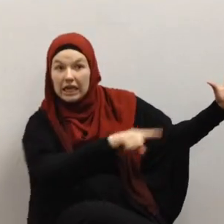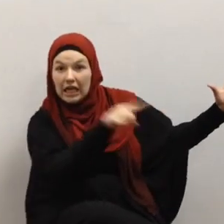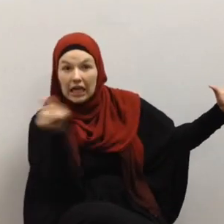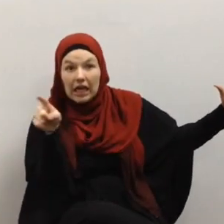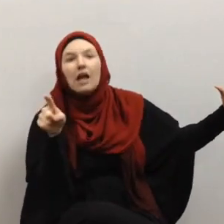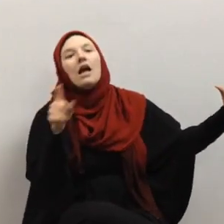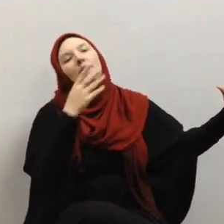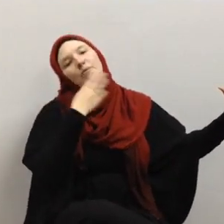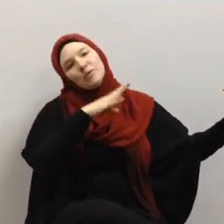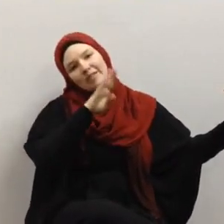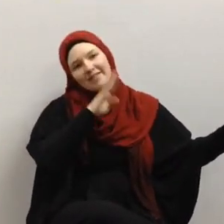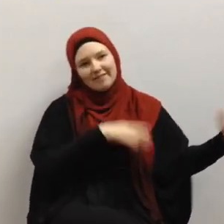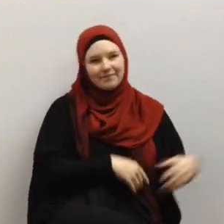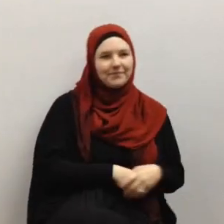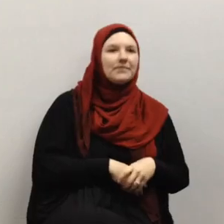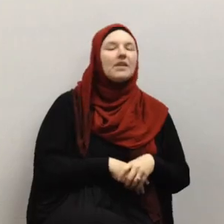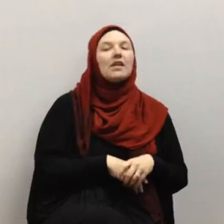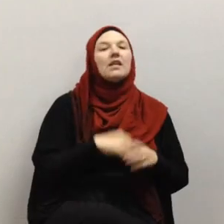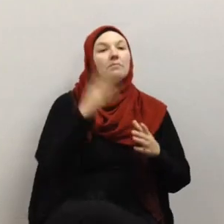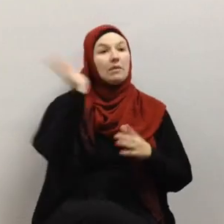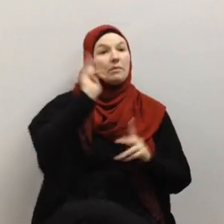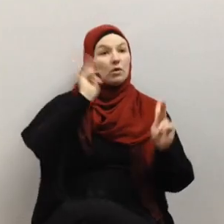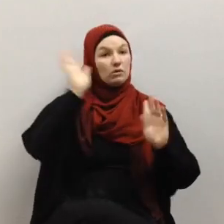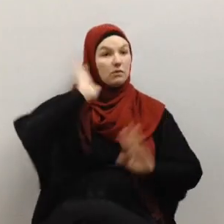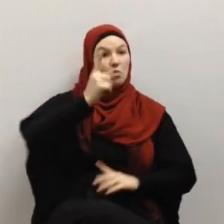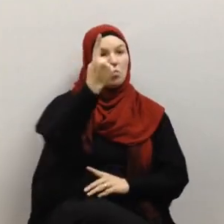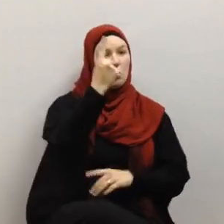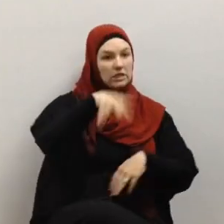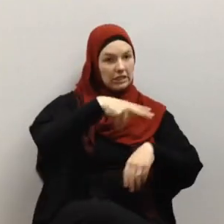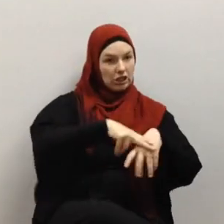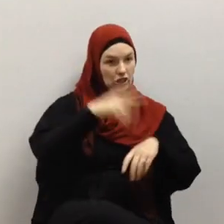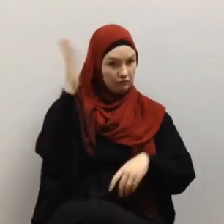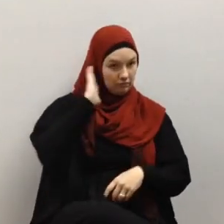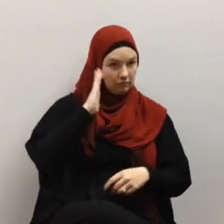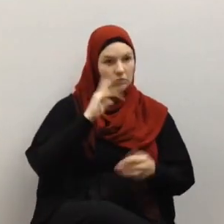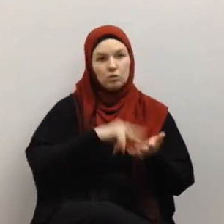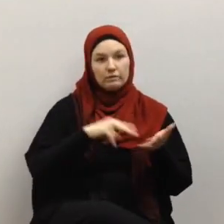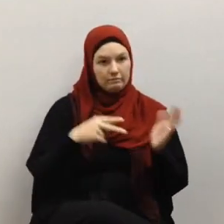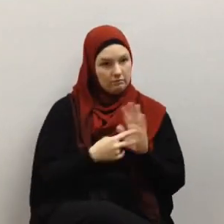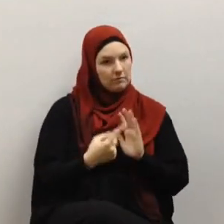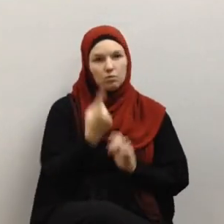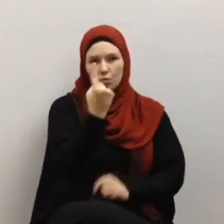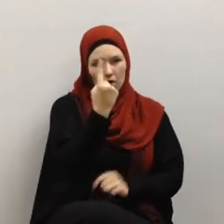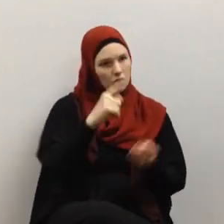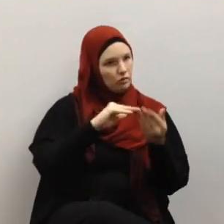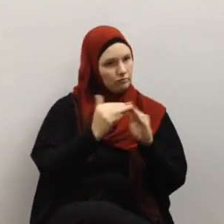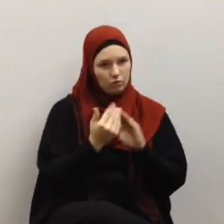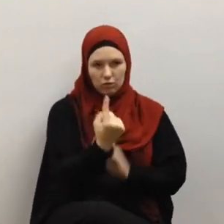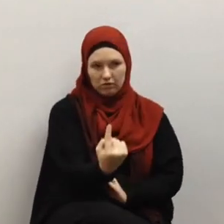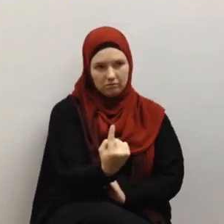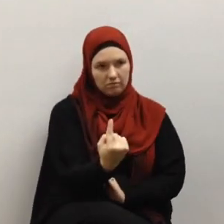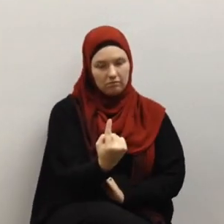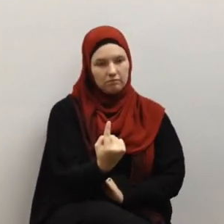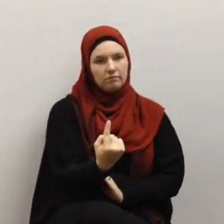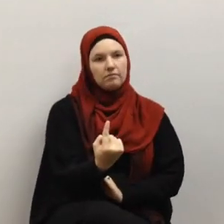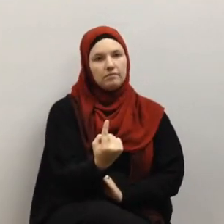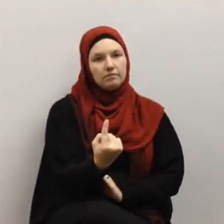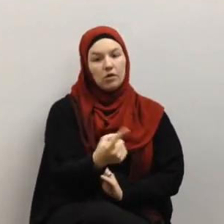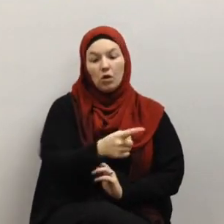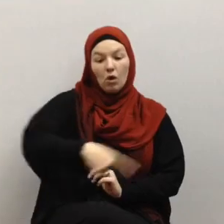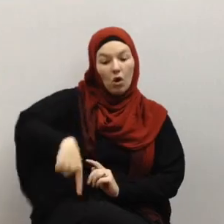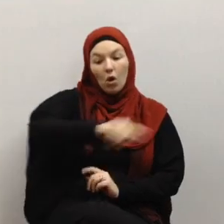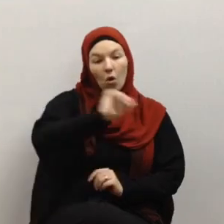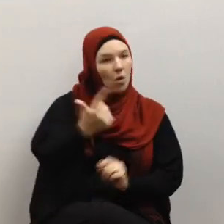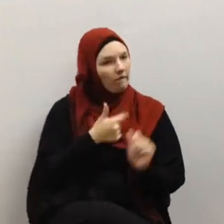Alhamdulillah. So people used to be one nation, meaning one community, being all of them were believing,